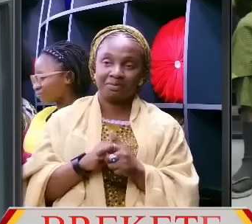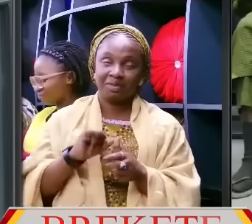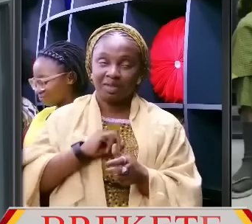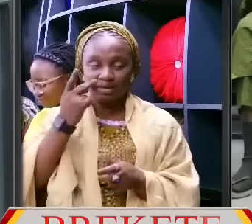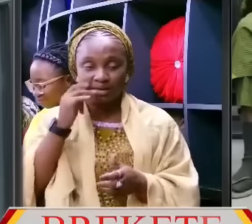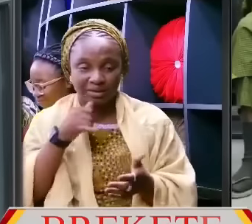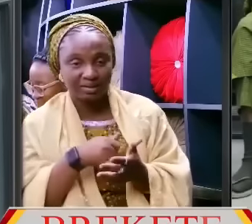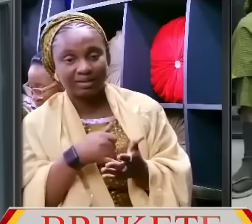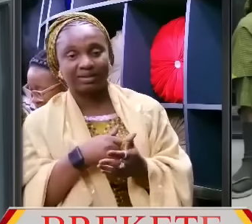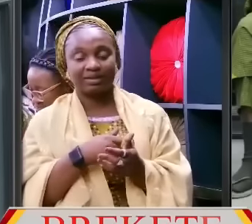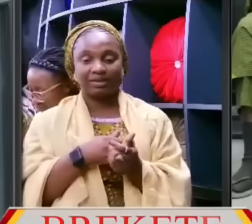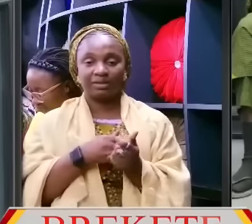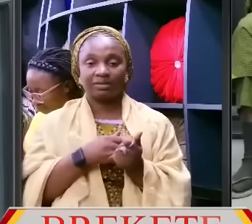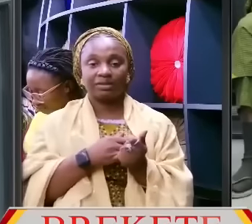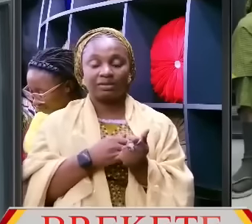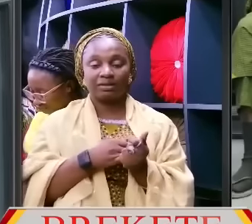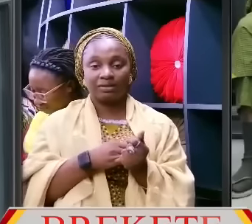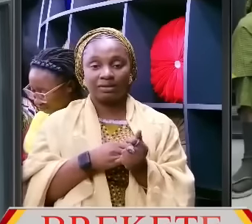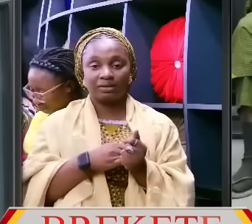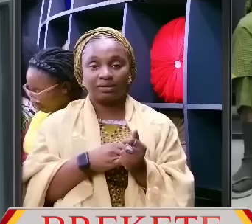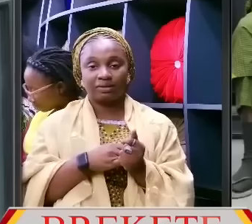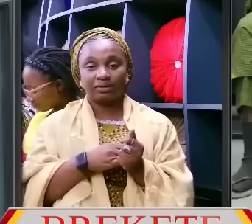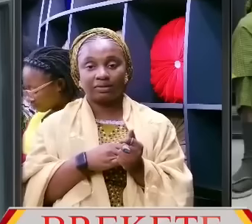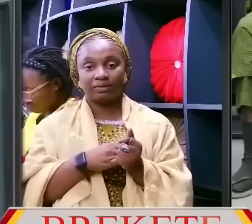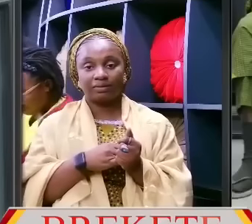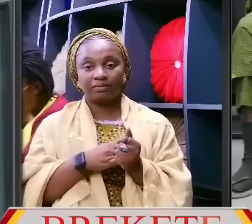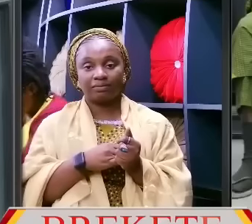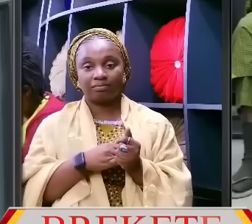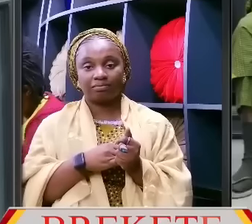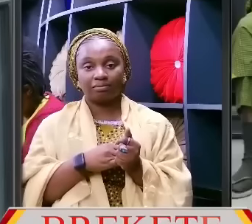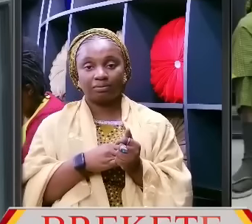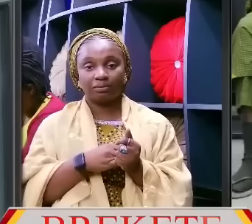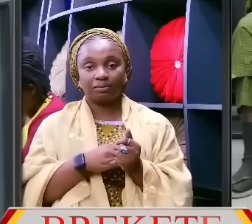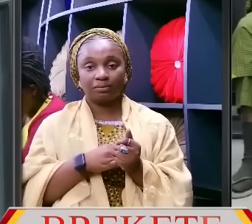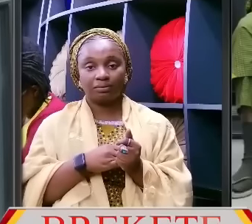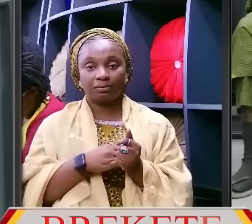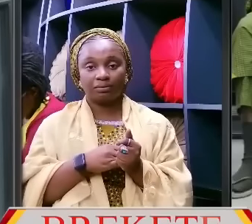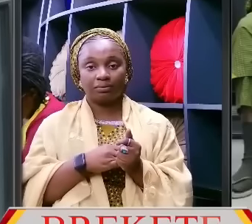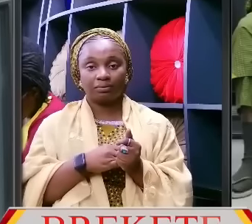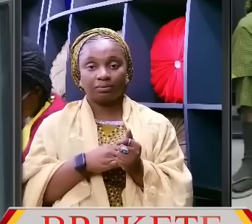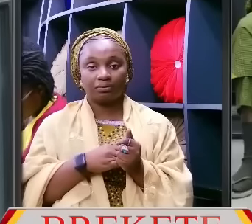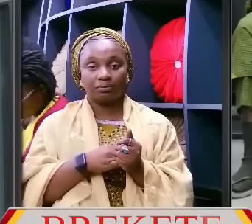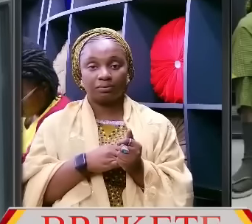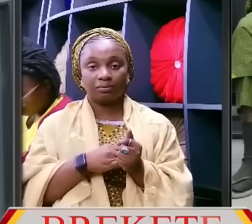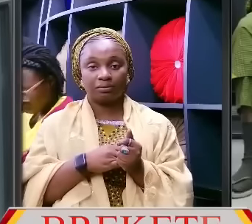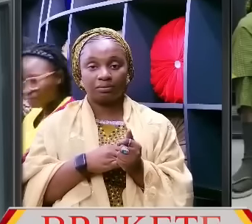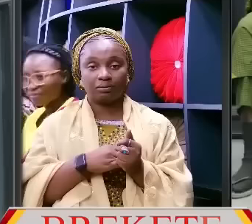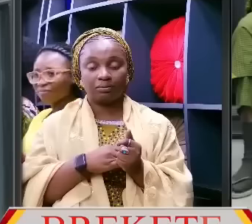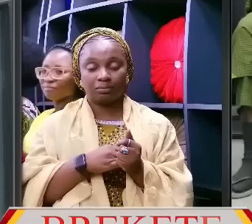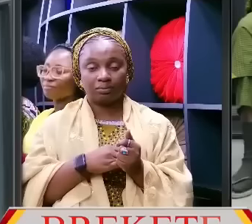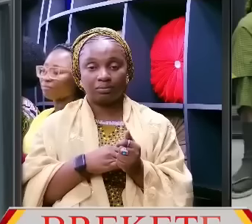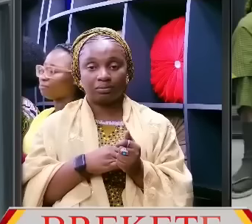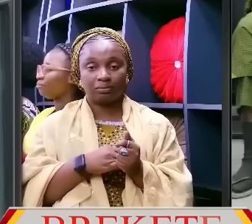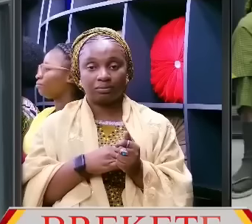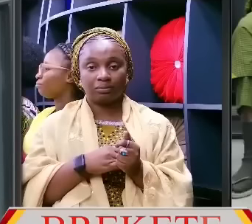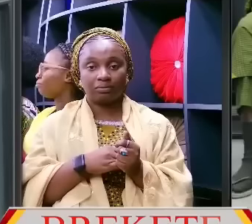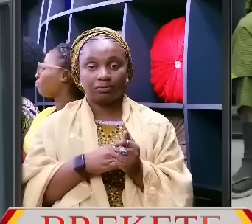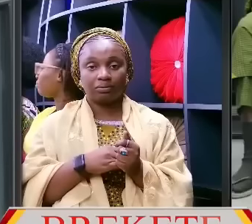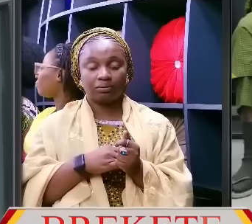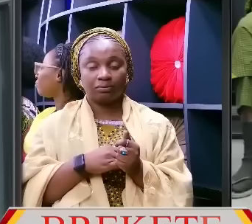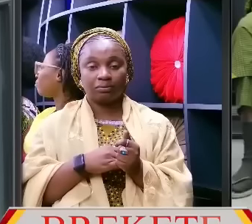I don't do it at home. When we meet for outside, then what I did, now you go here as my senior. It's not for me to put figure against